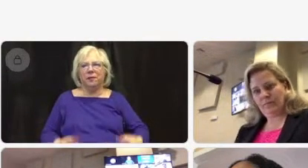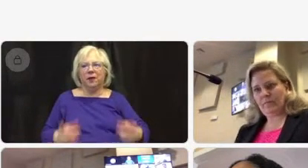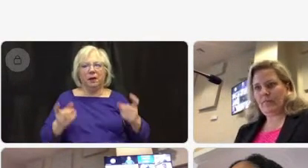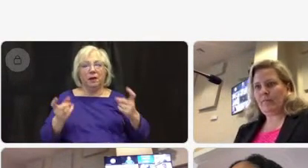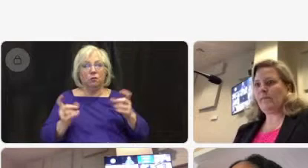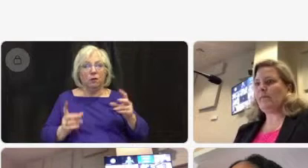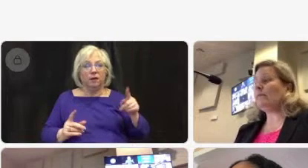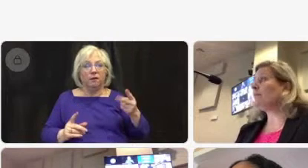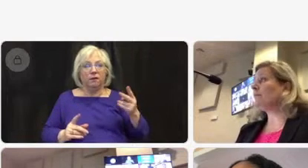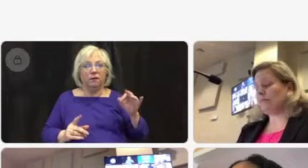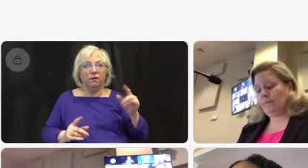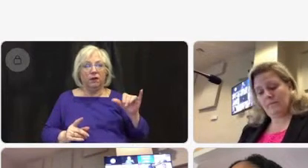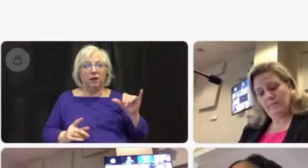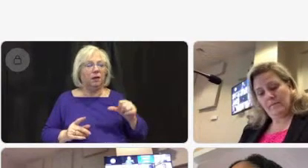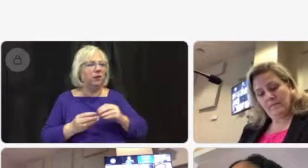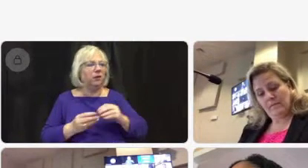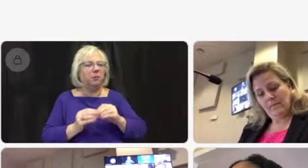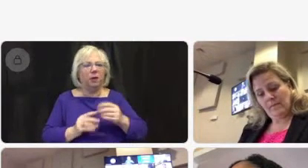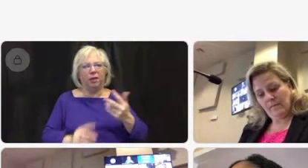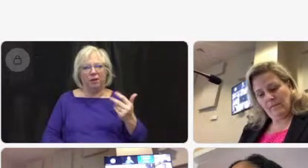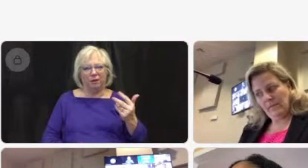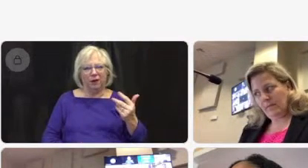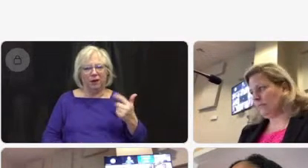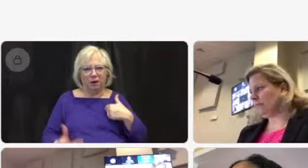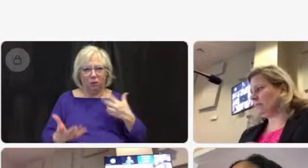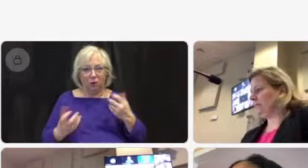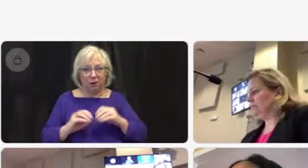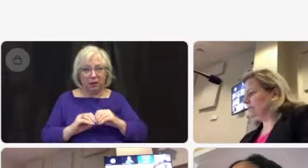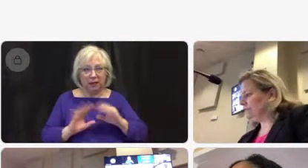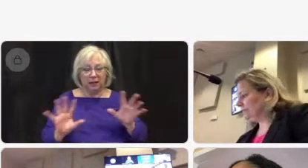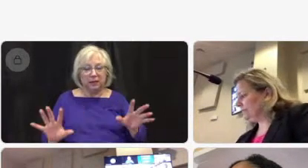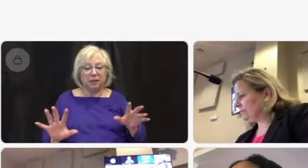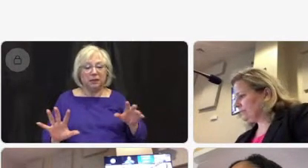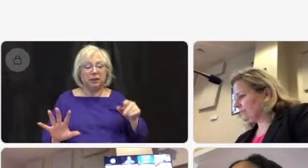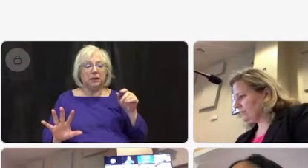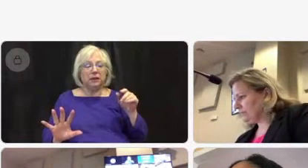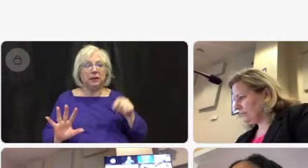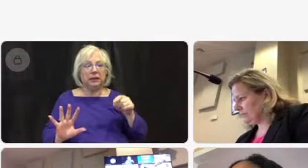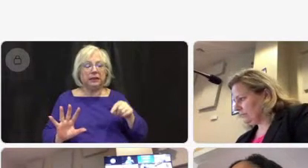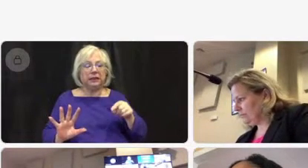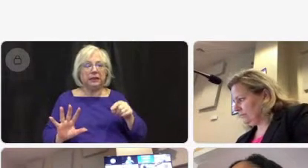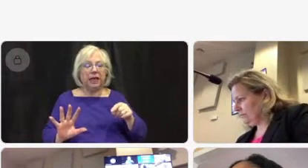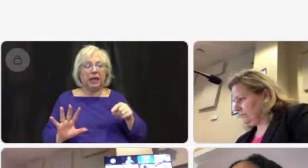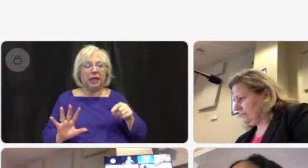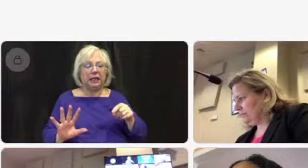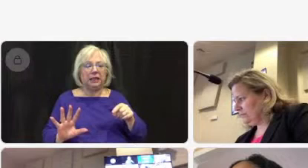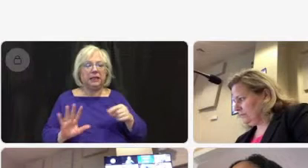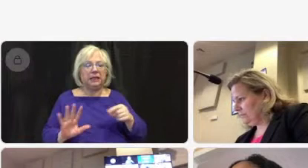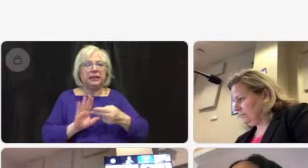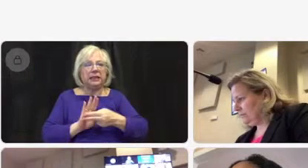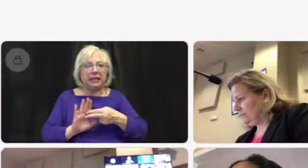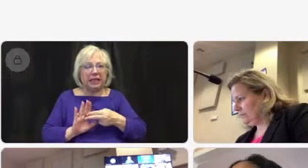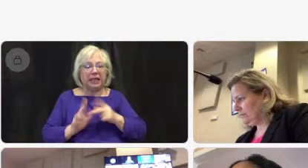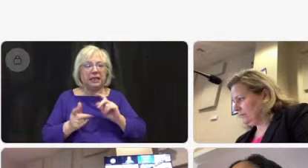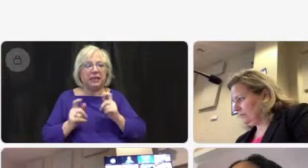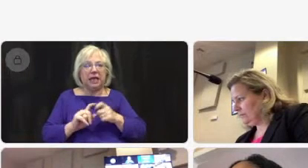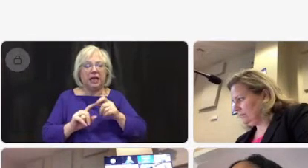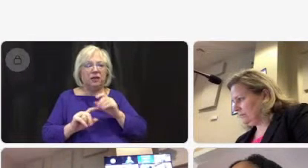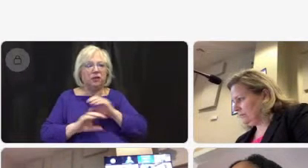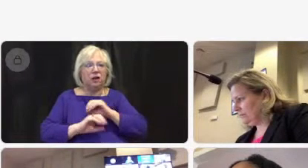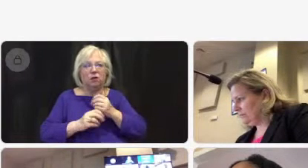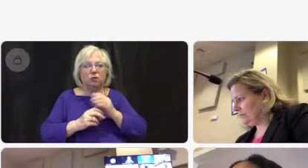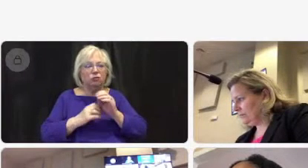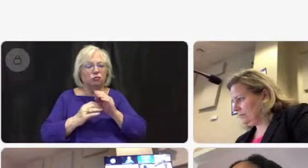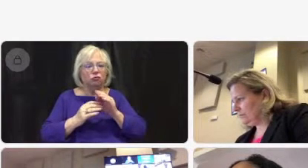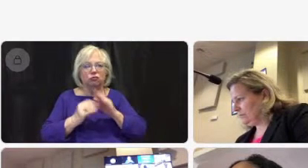Yep, and on number 13, I just want to be clear that this is just a designation change. They're not making any structural changes